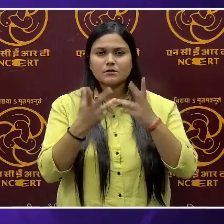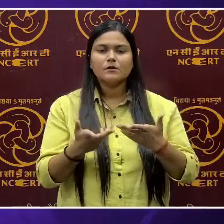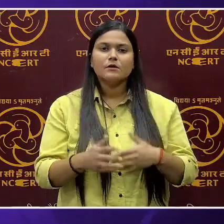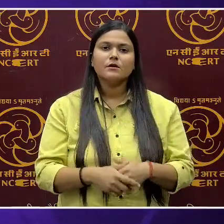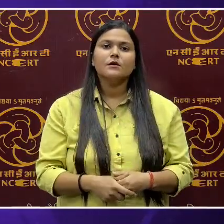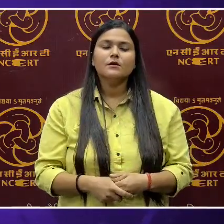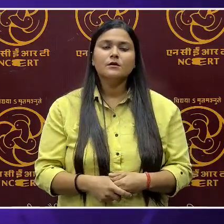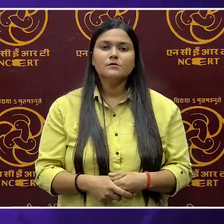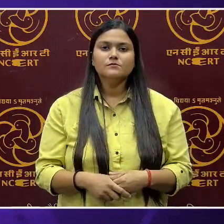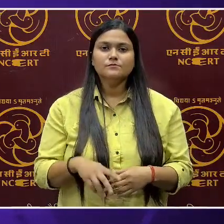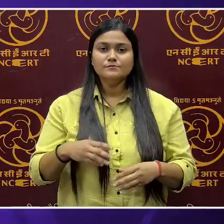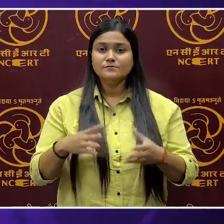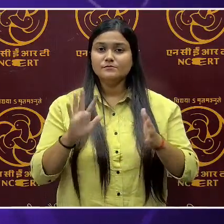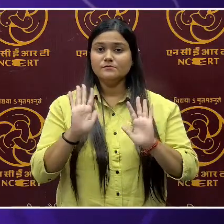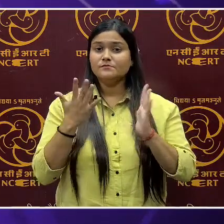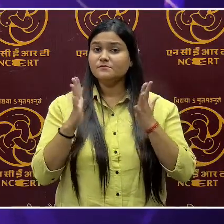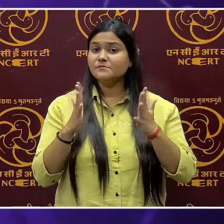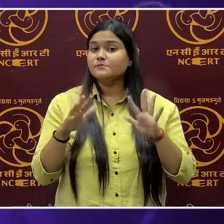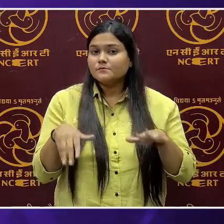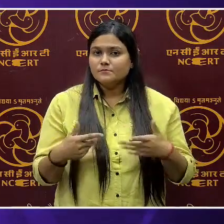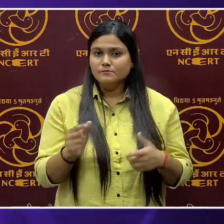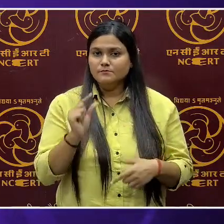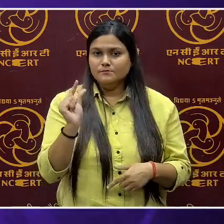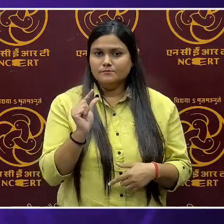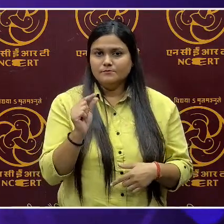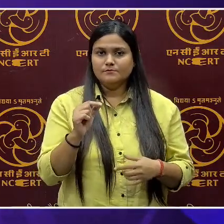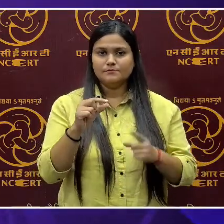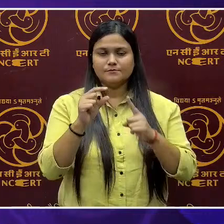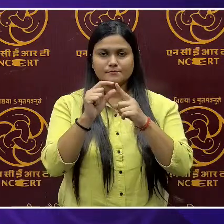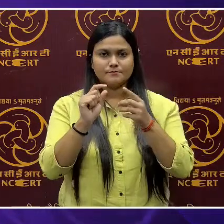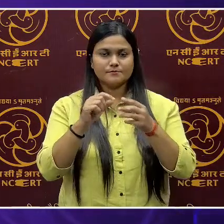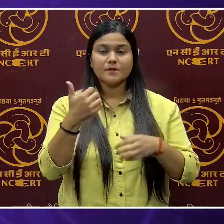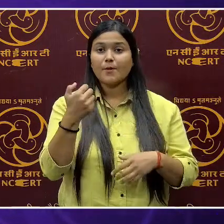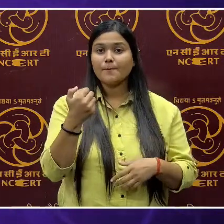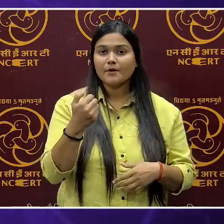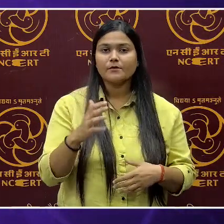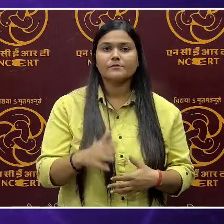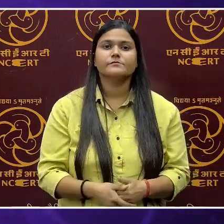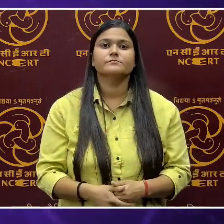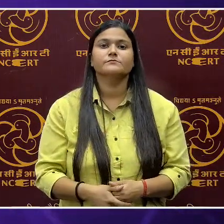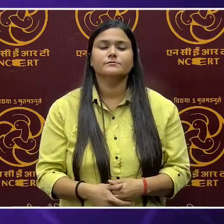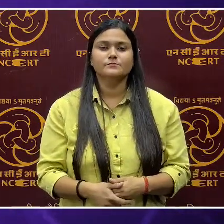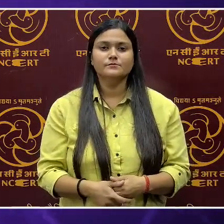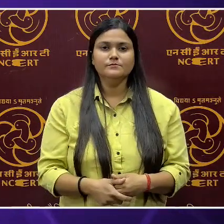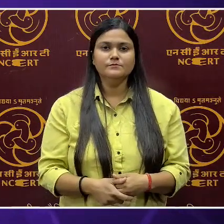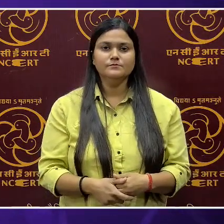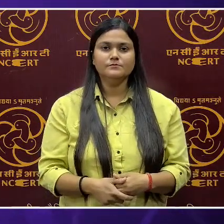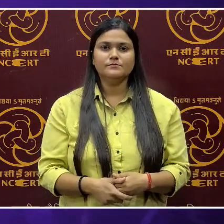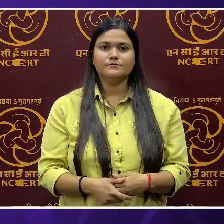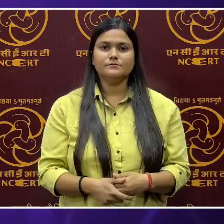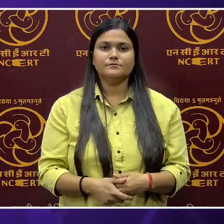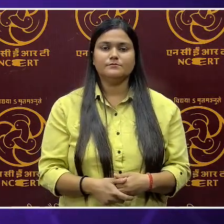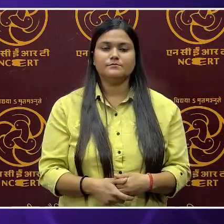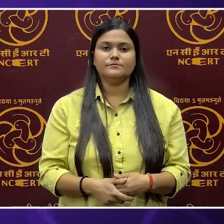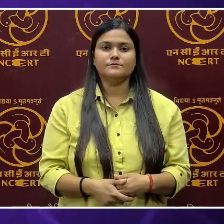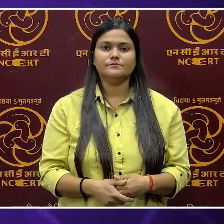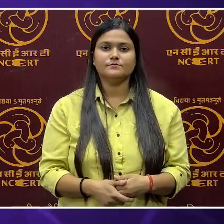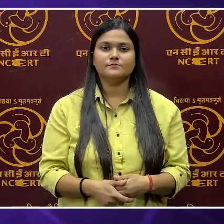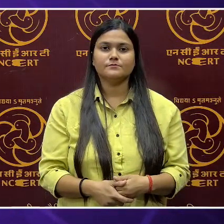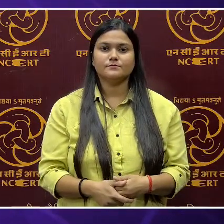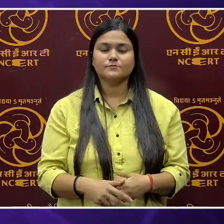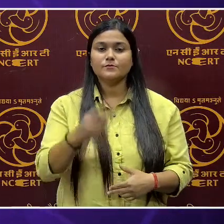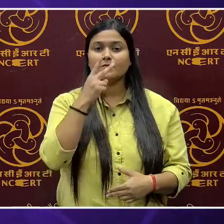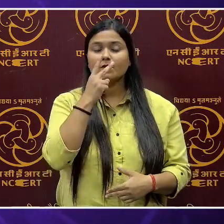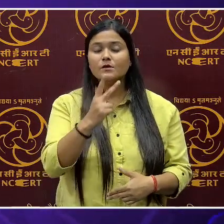my hand is what is used as a pen by RVI children, and this is the stylus. Now you see